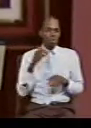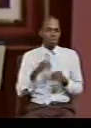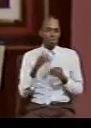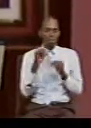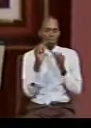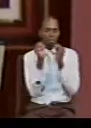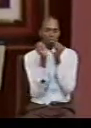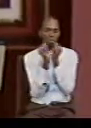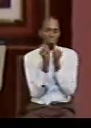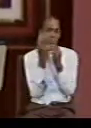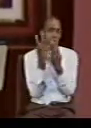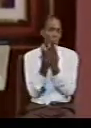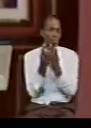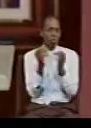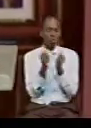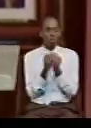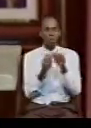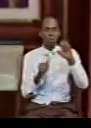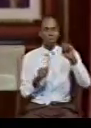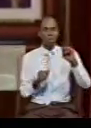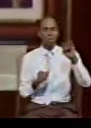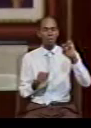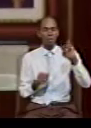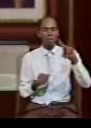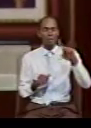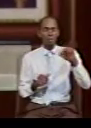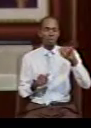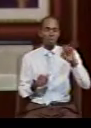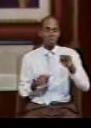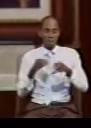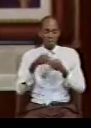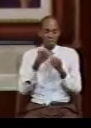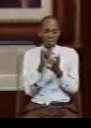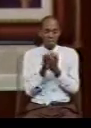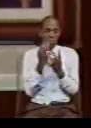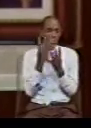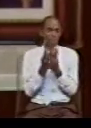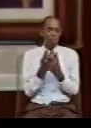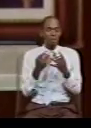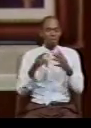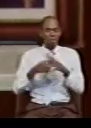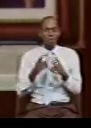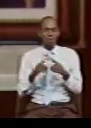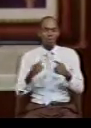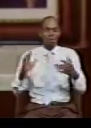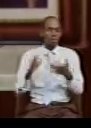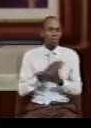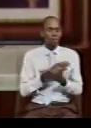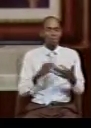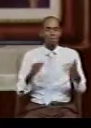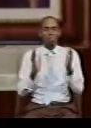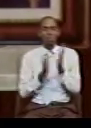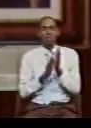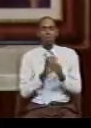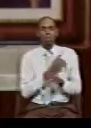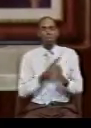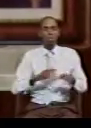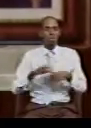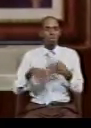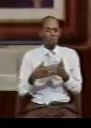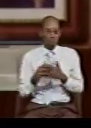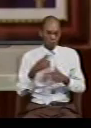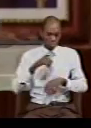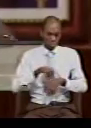the prison, they began to sing and they began to praise the Lord. All their chains were broken.